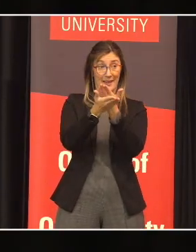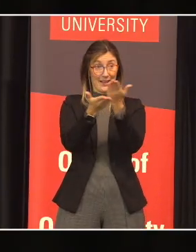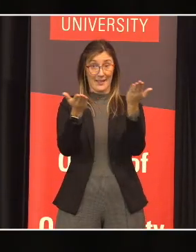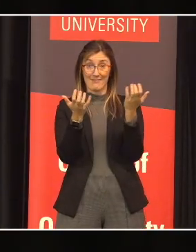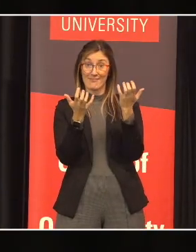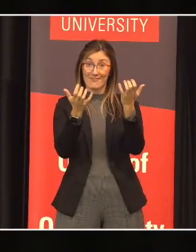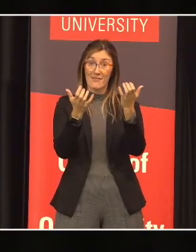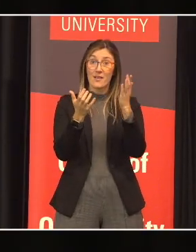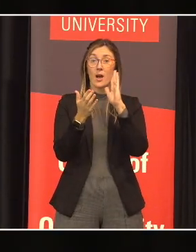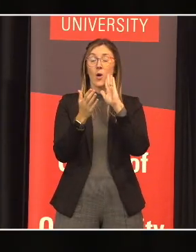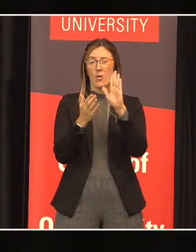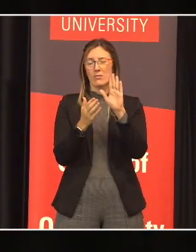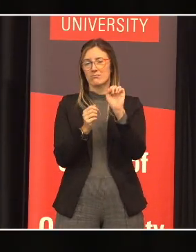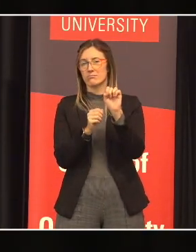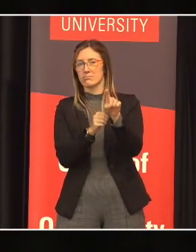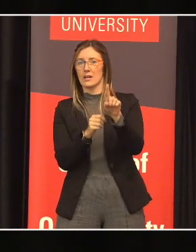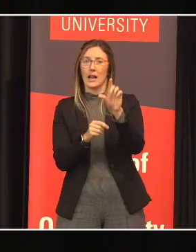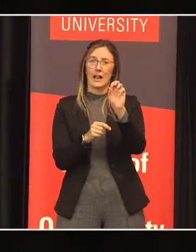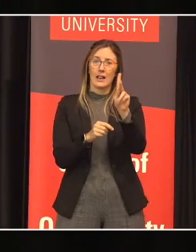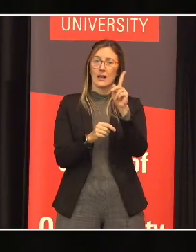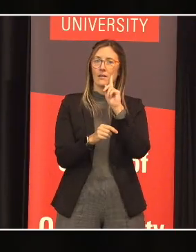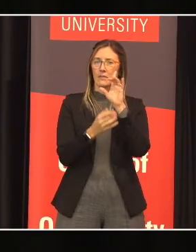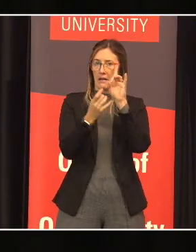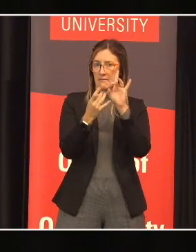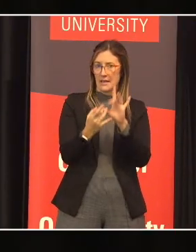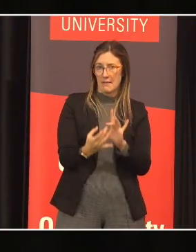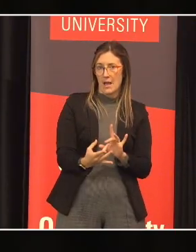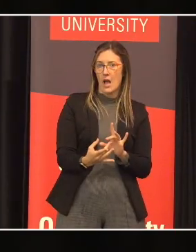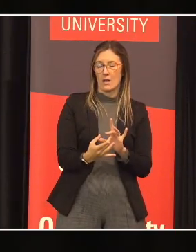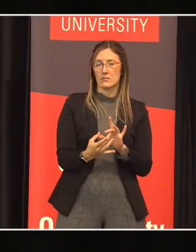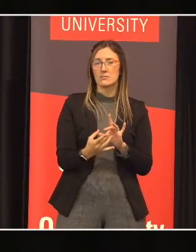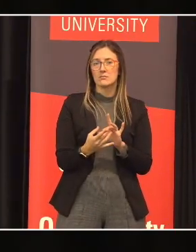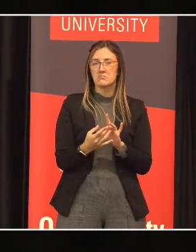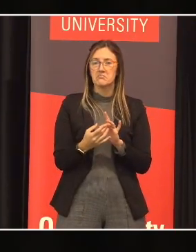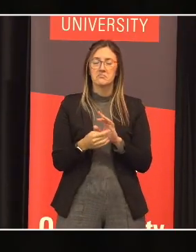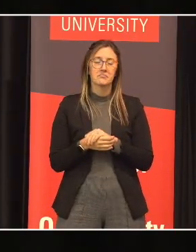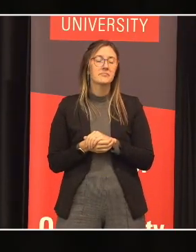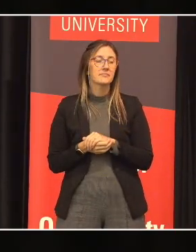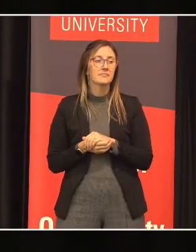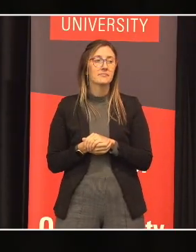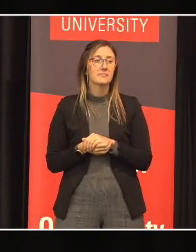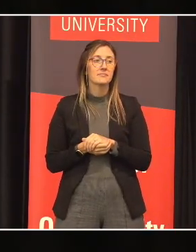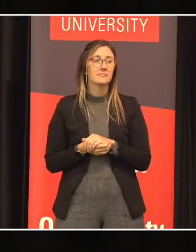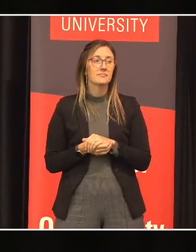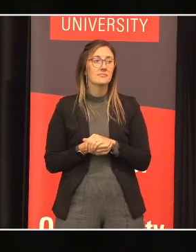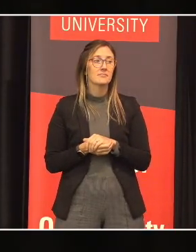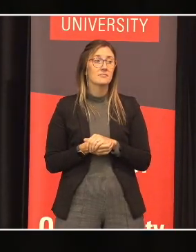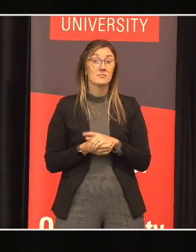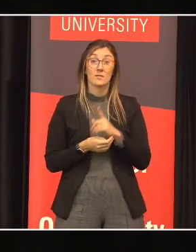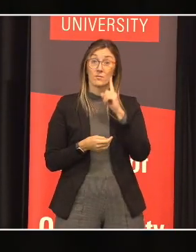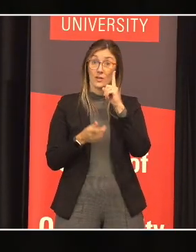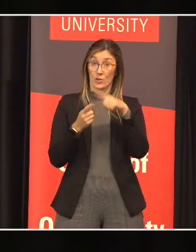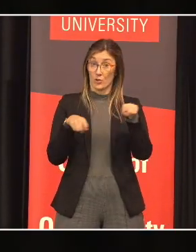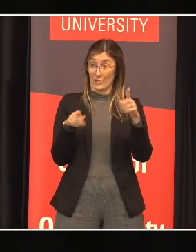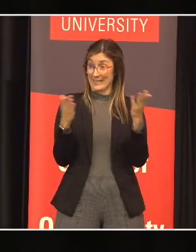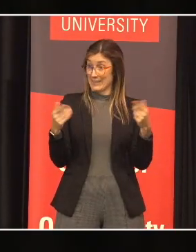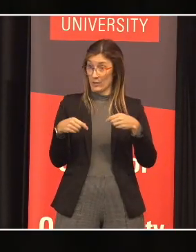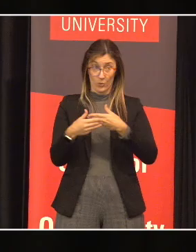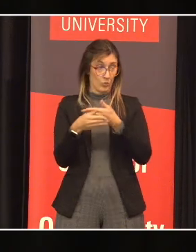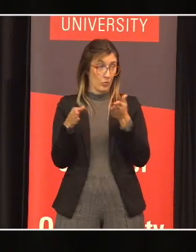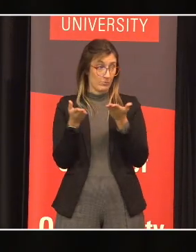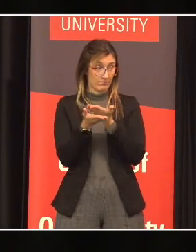going to be dropping a link for you to give us some feedback on your sessions today. Otherwise, for everyone else in this